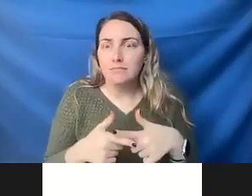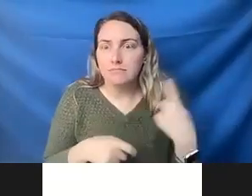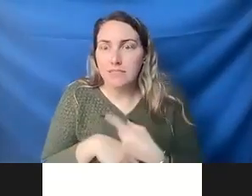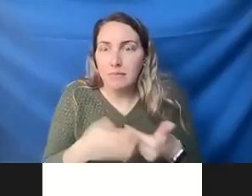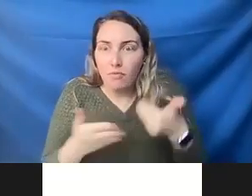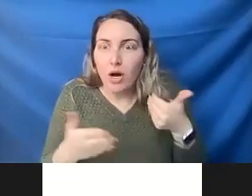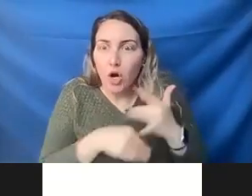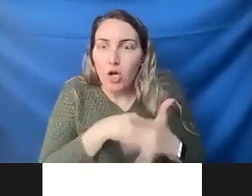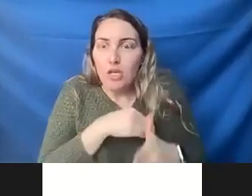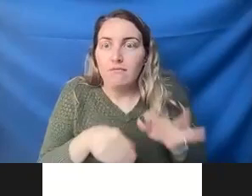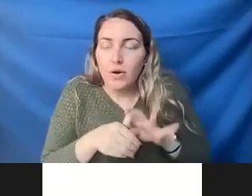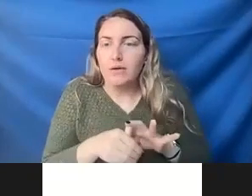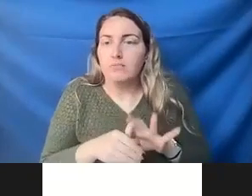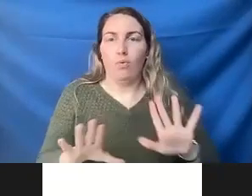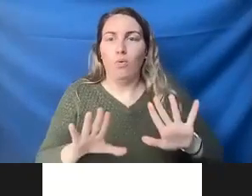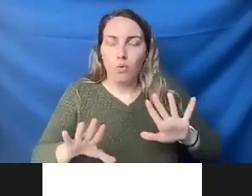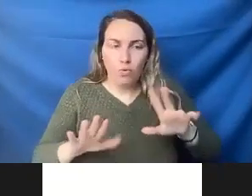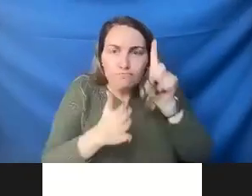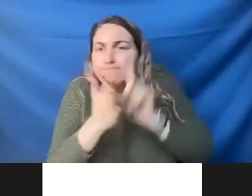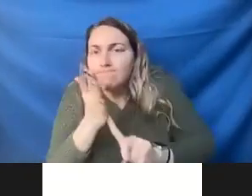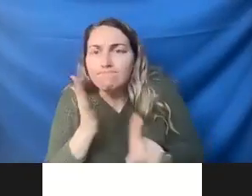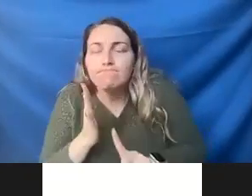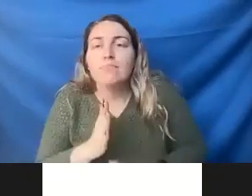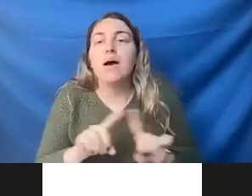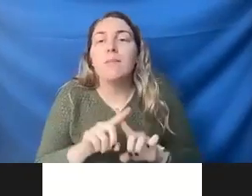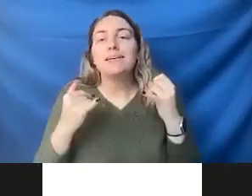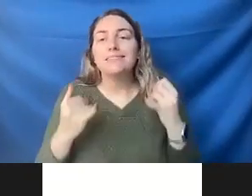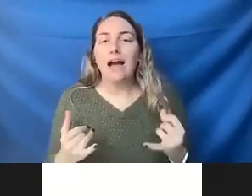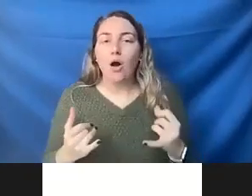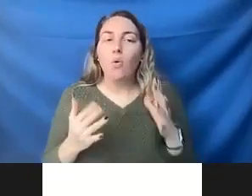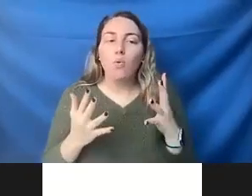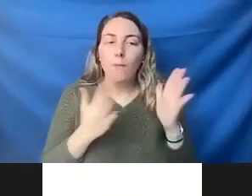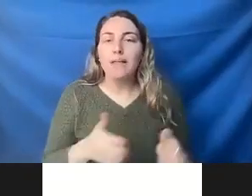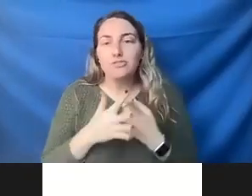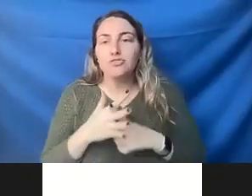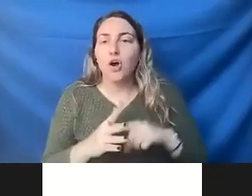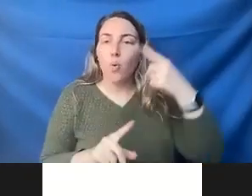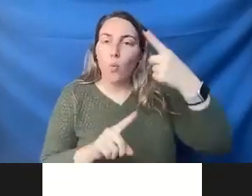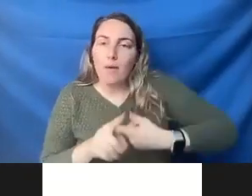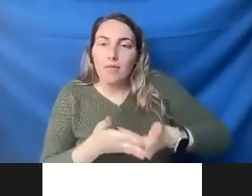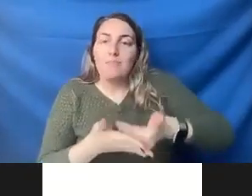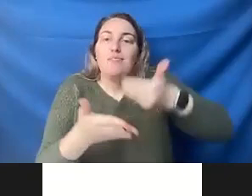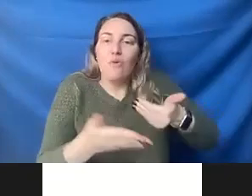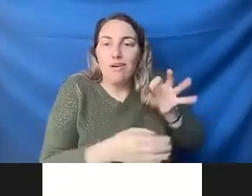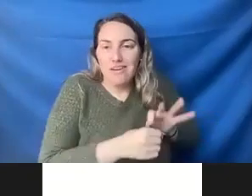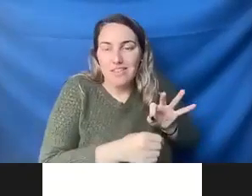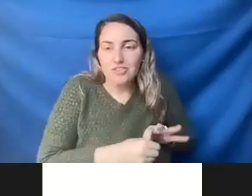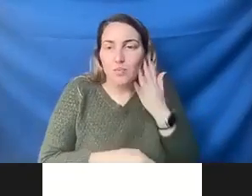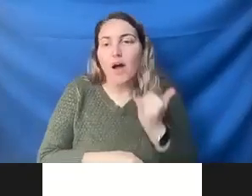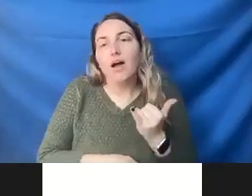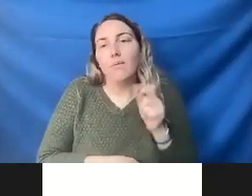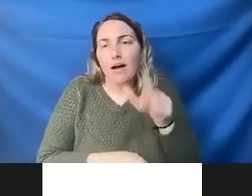time. But we want folks to start a month before the election just to get it as a part of the